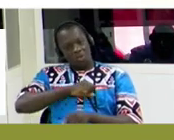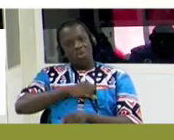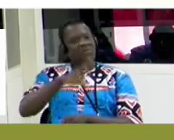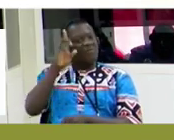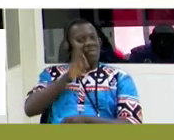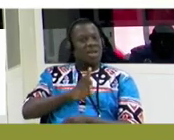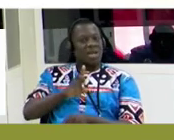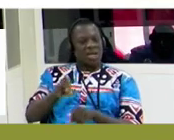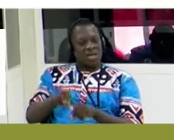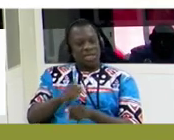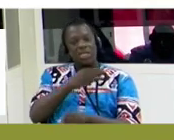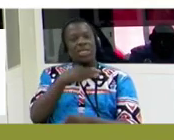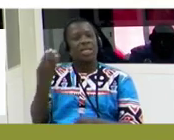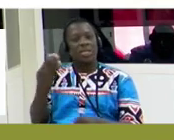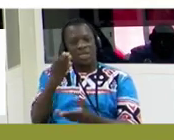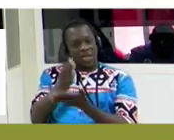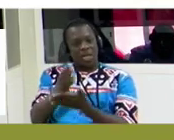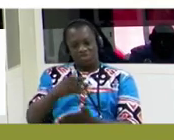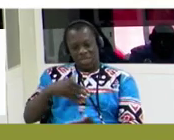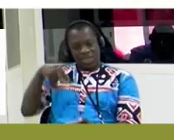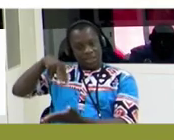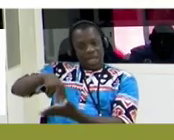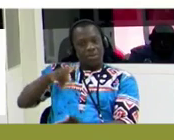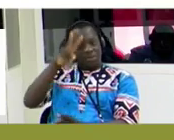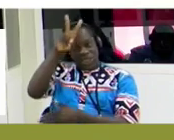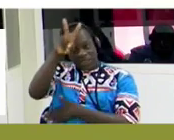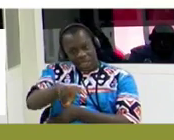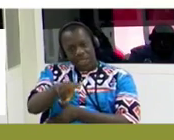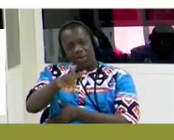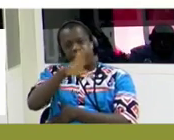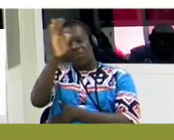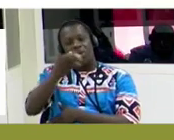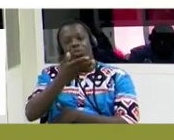standing. I was very young, 10, 11, 12.